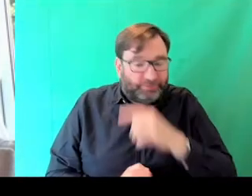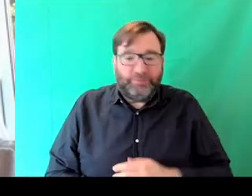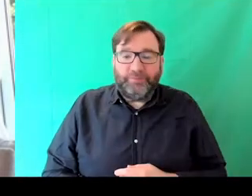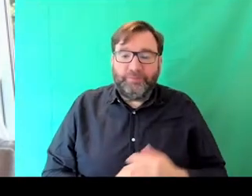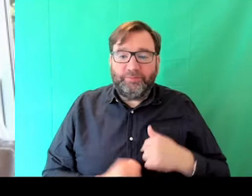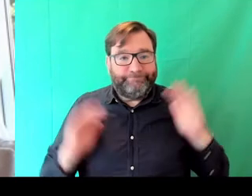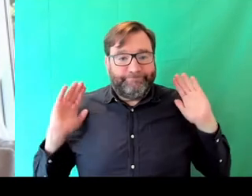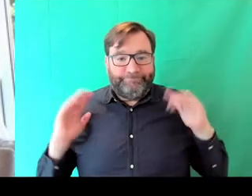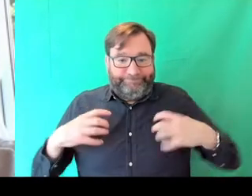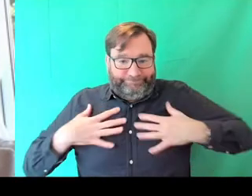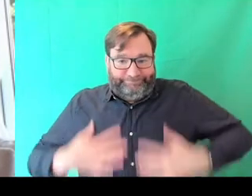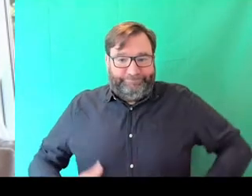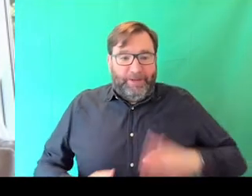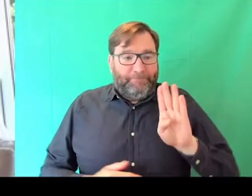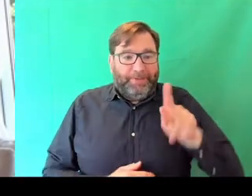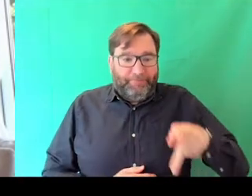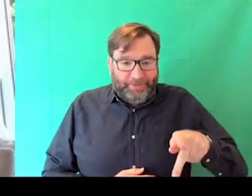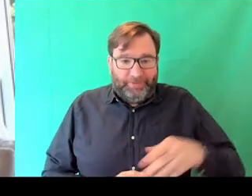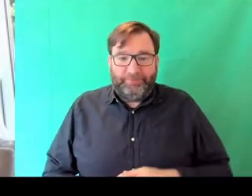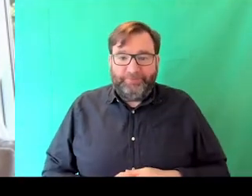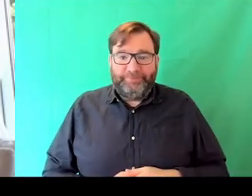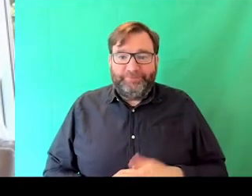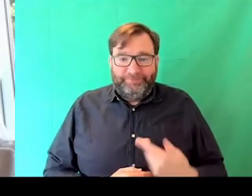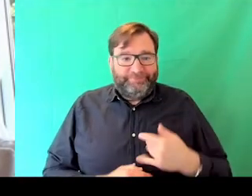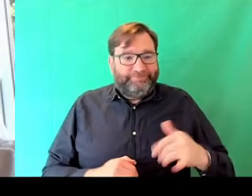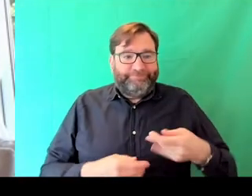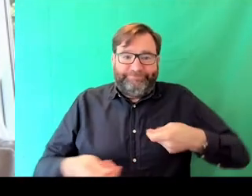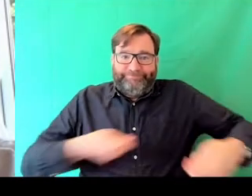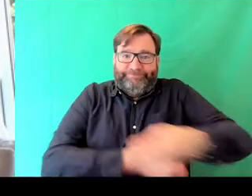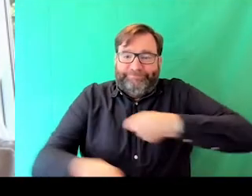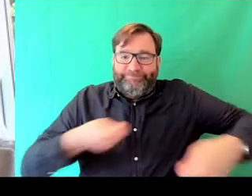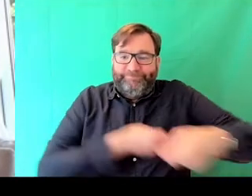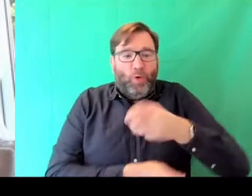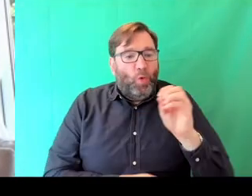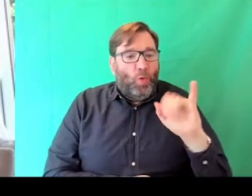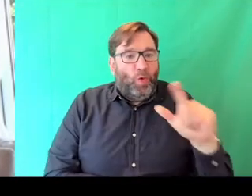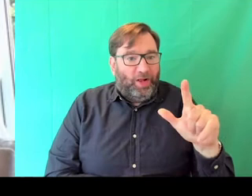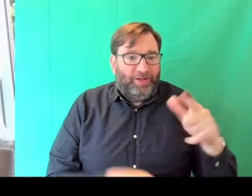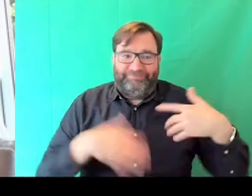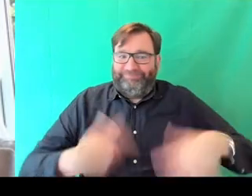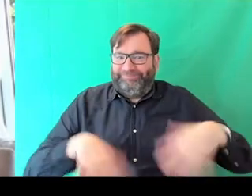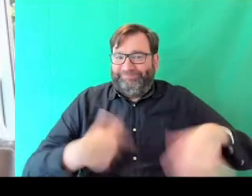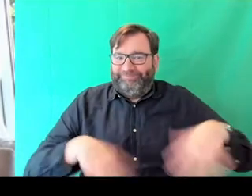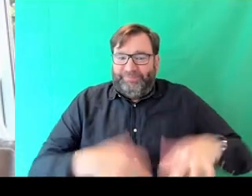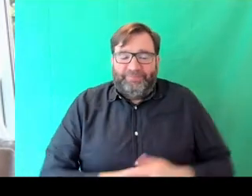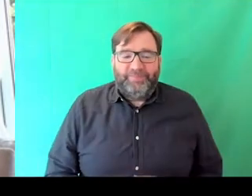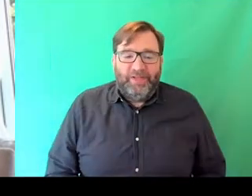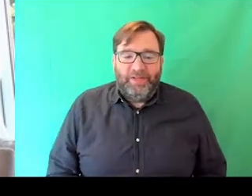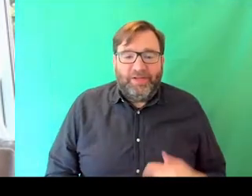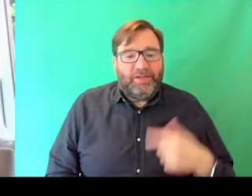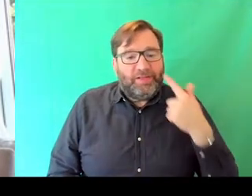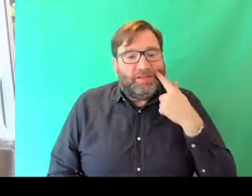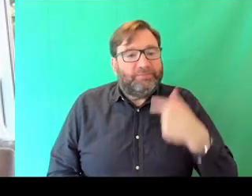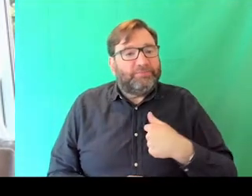me for the corporate world coming from an athlete scenario is that the teamwork and